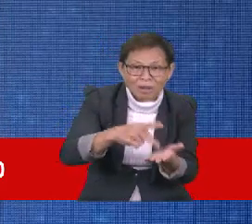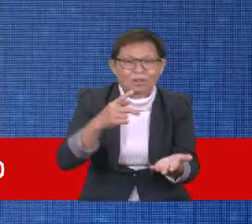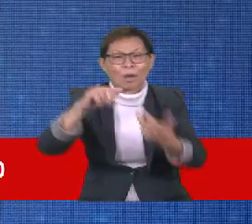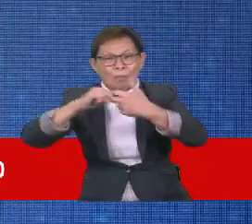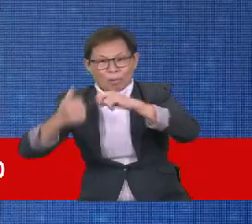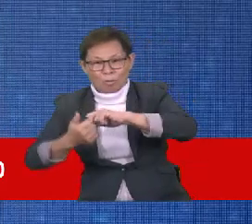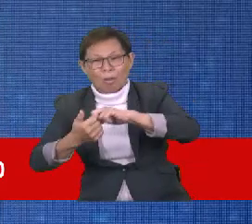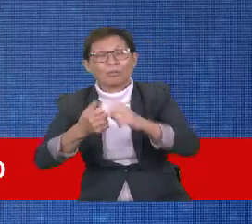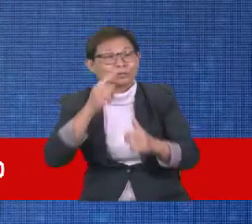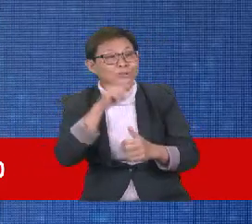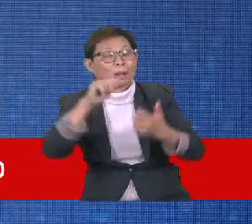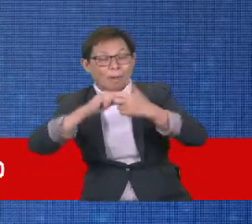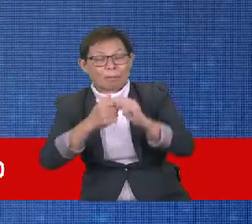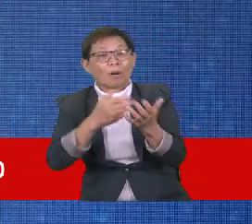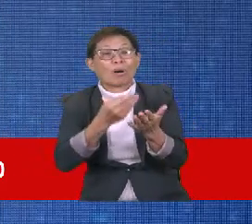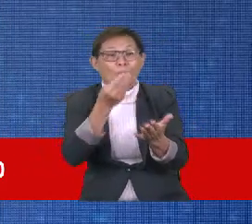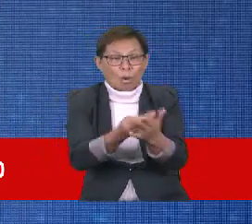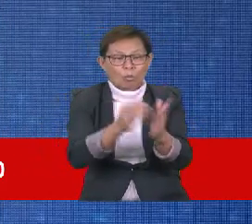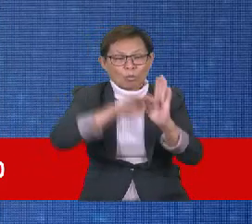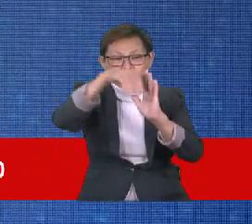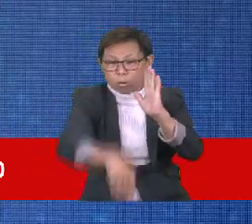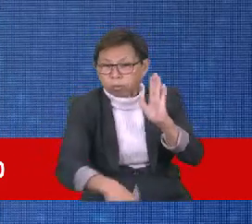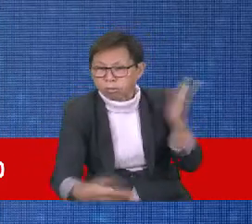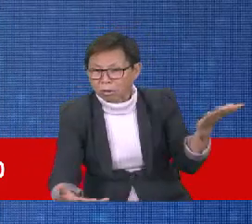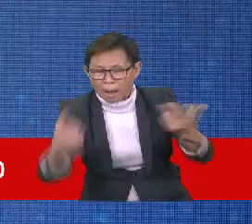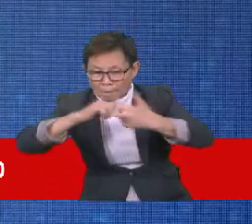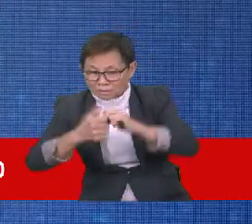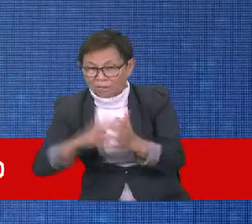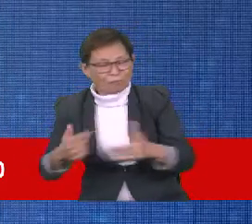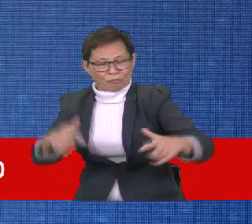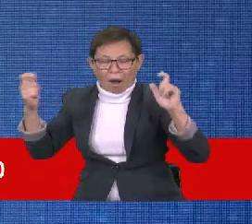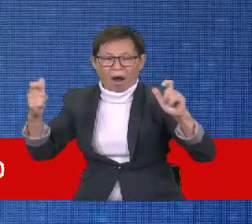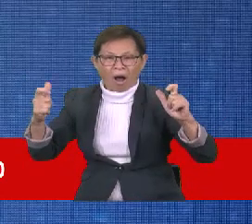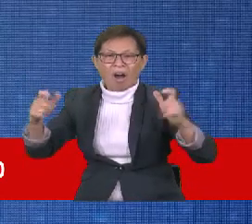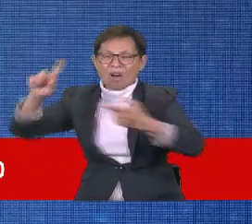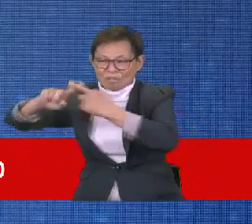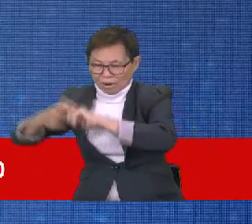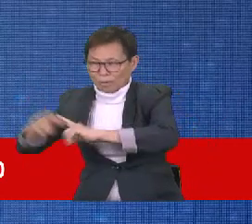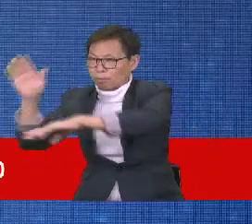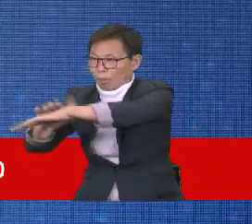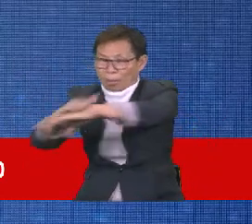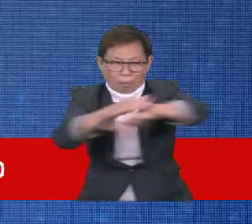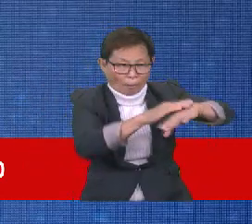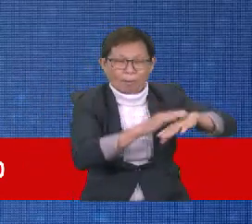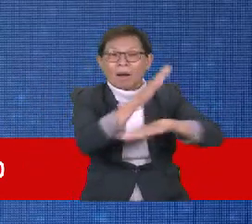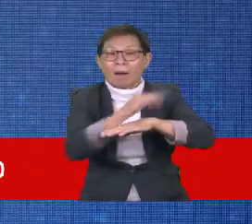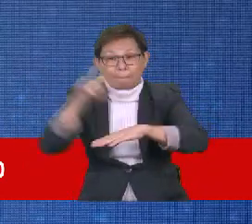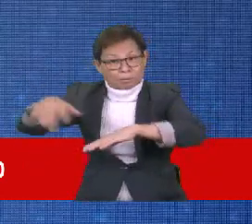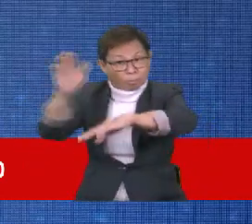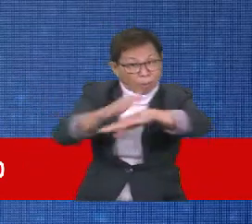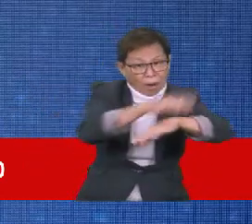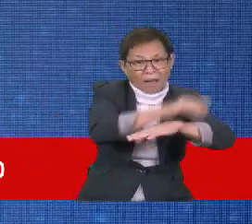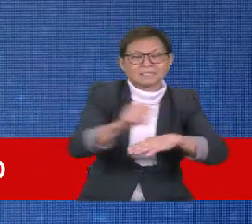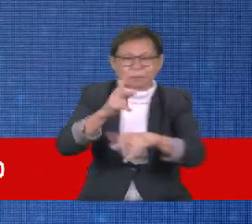the fall of the currency. I mean, issues like that, immediately our friends must be alerted and